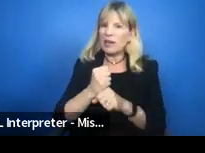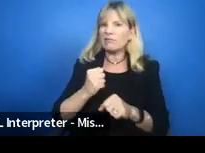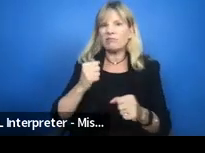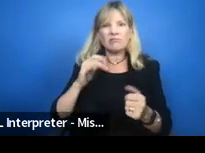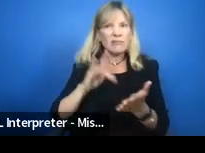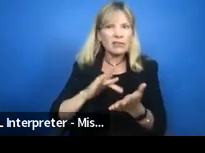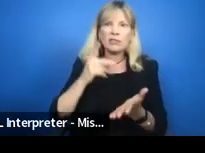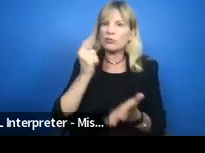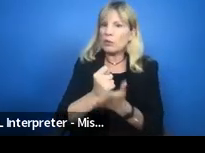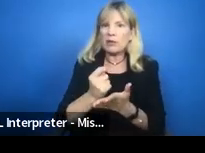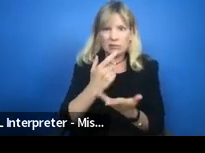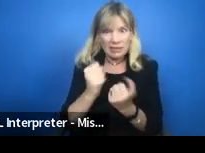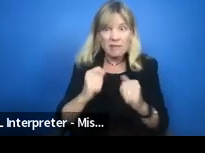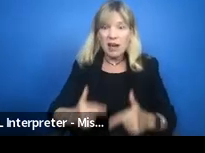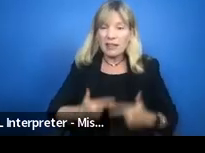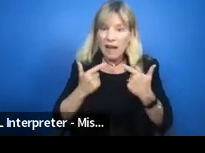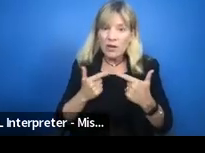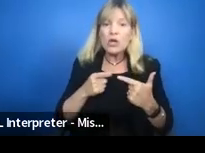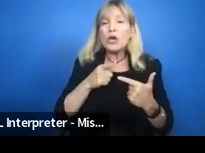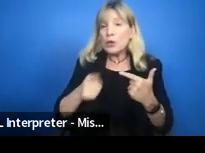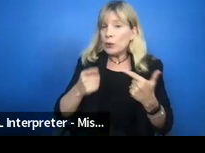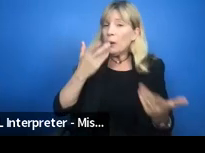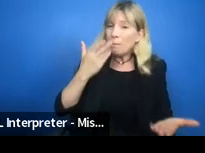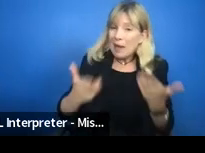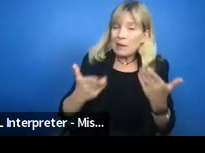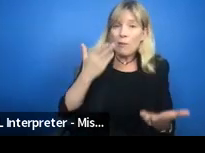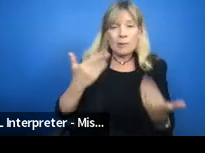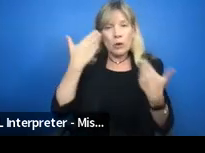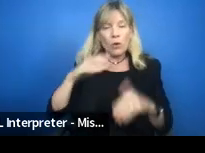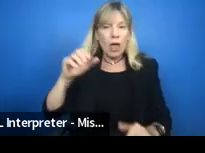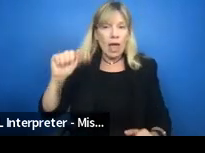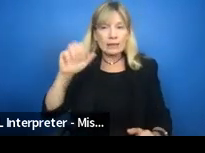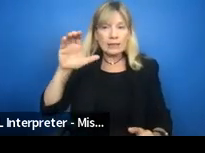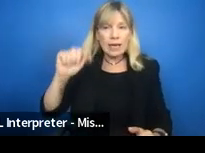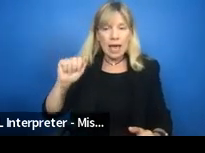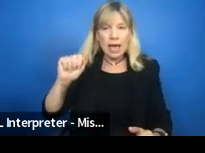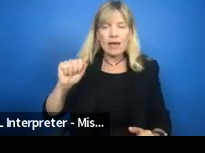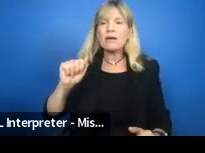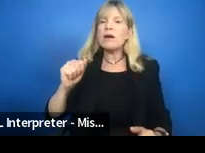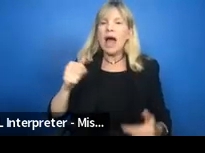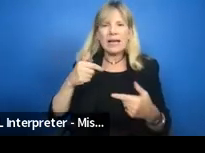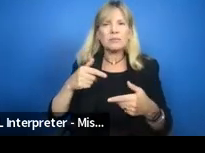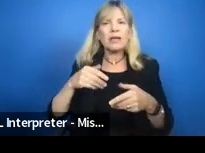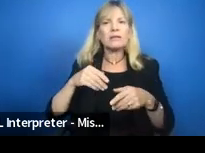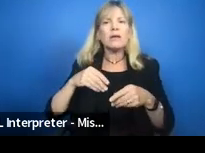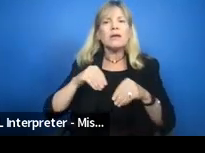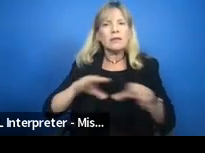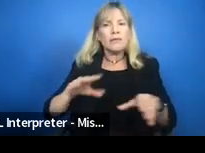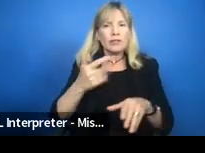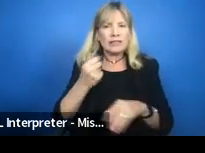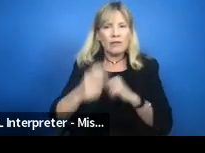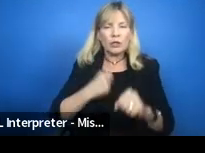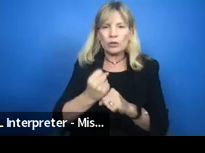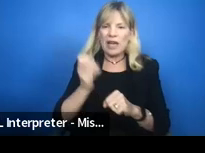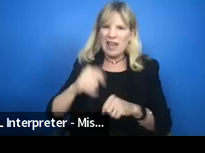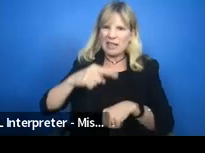my life. So as you may or may not know, the ACA rolled out over several years. And at the time when I was